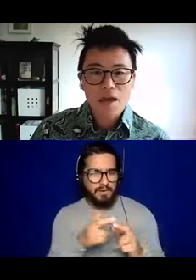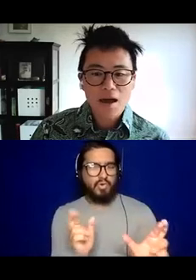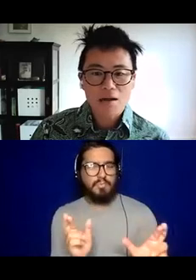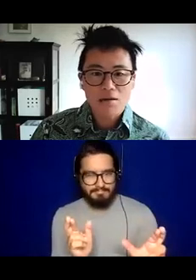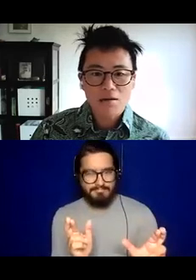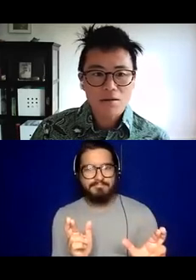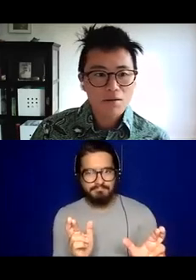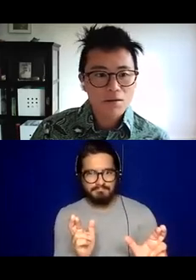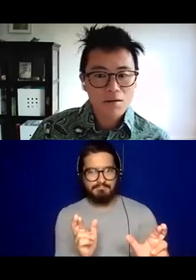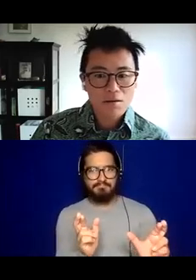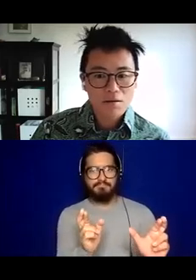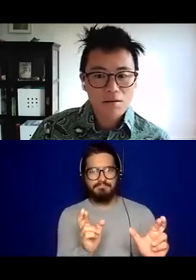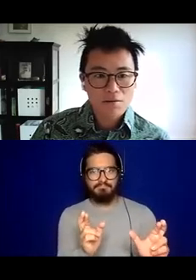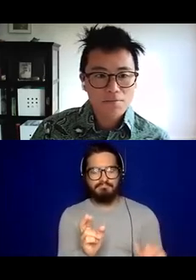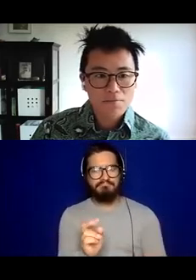Yeah.